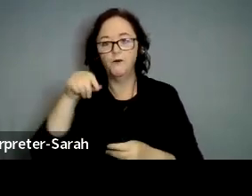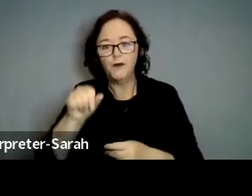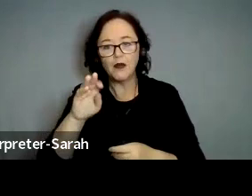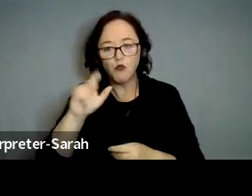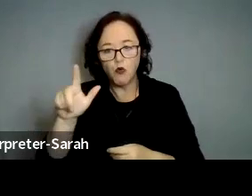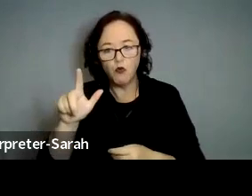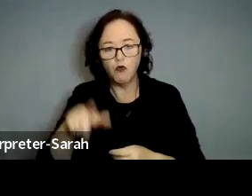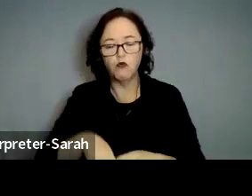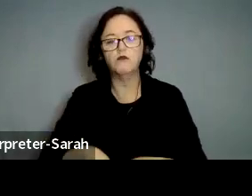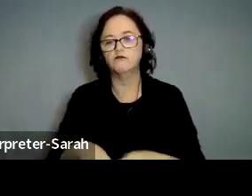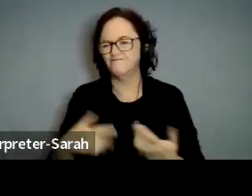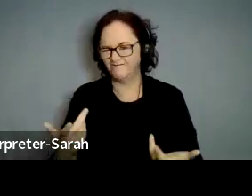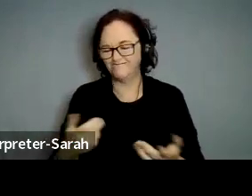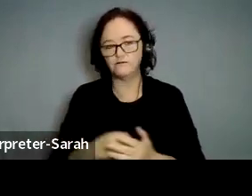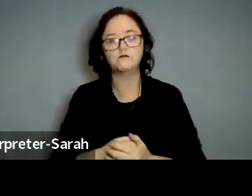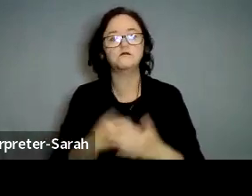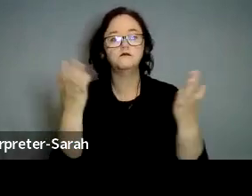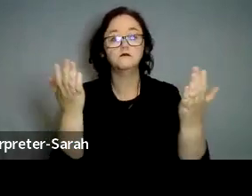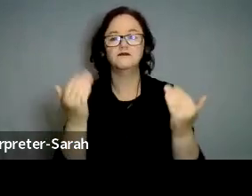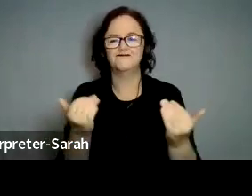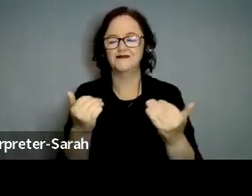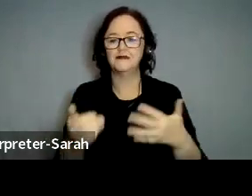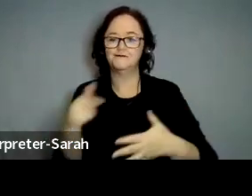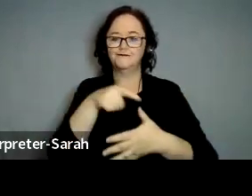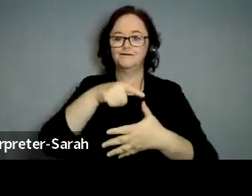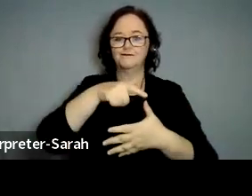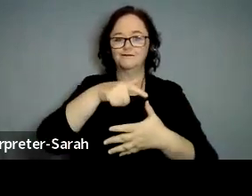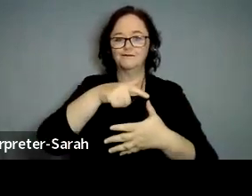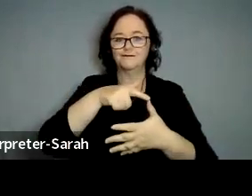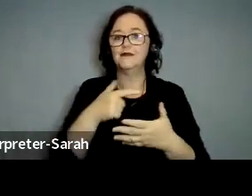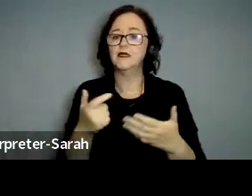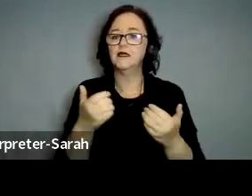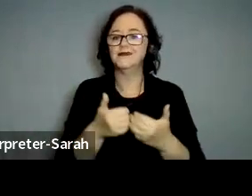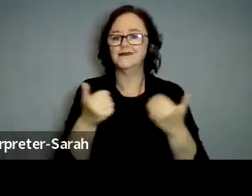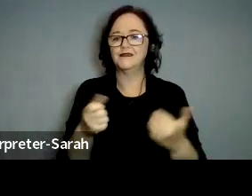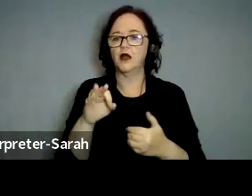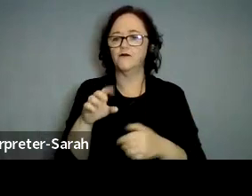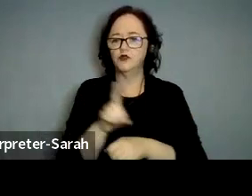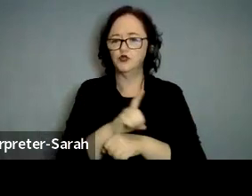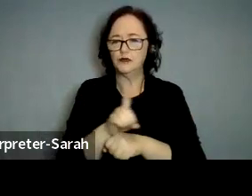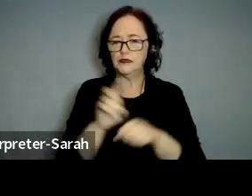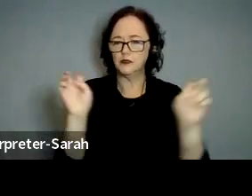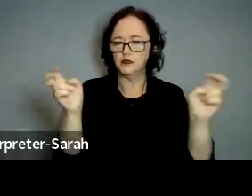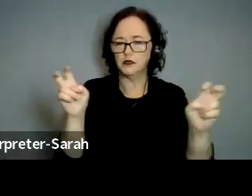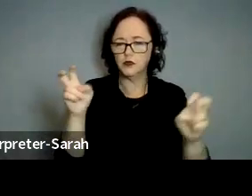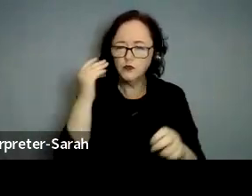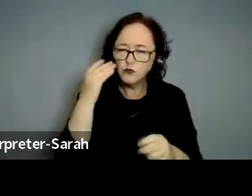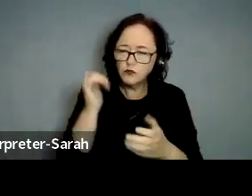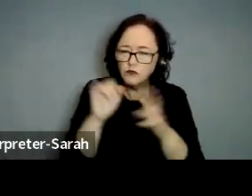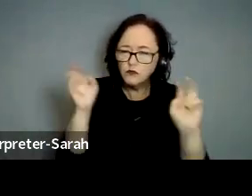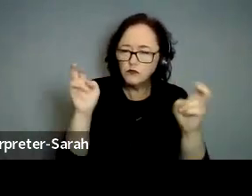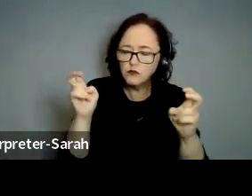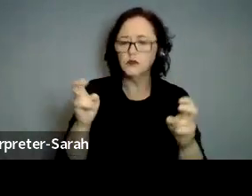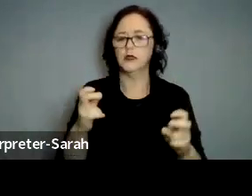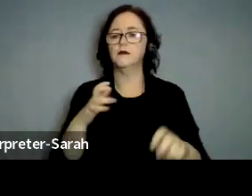So segregation of duties. Chat in if you have heard this phrase. Just give me a yes or a no. I'm curious. Segregation of